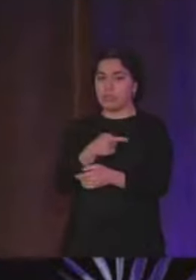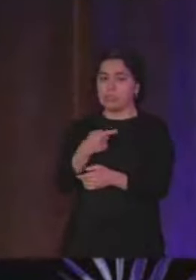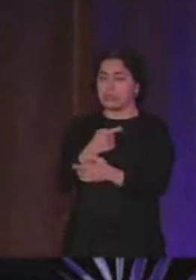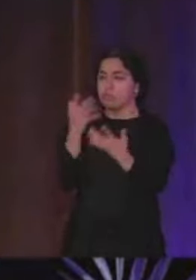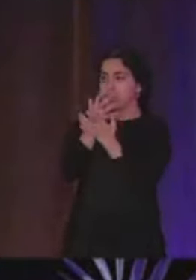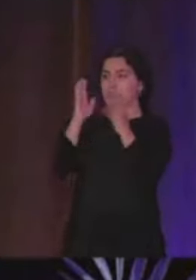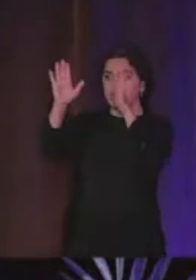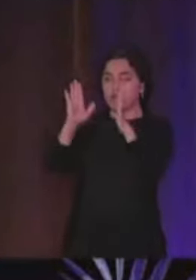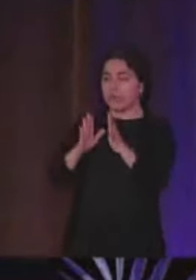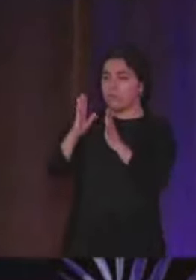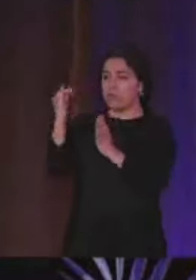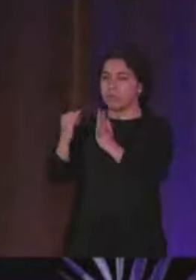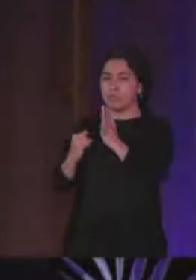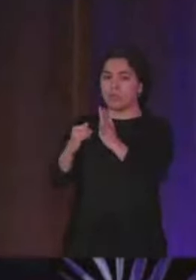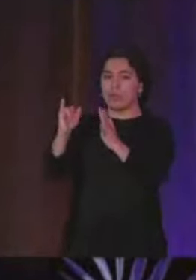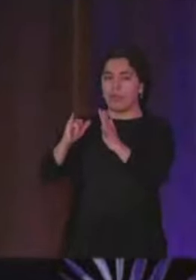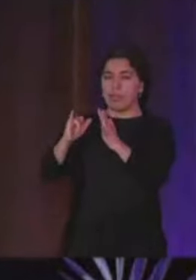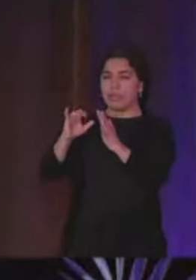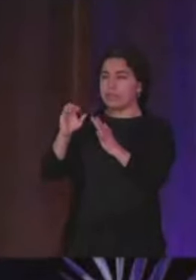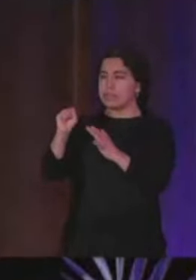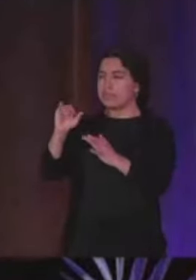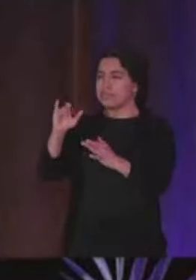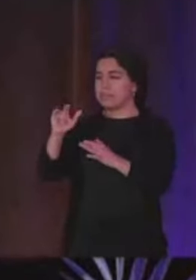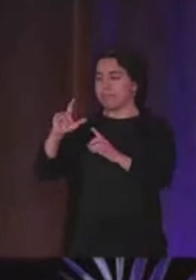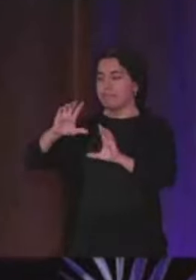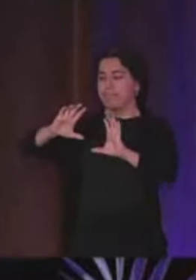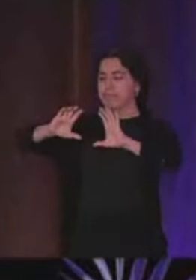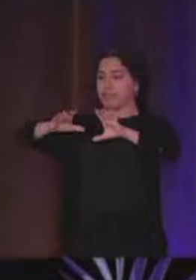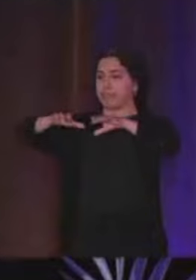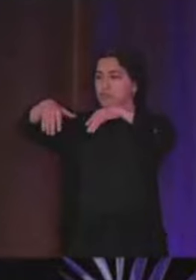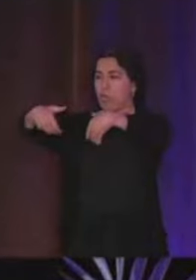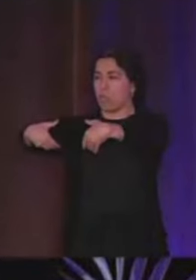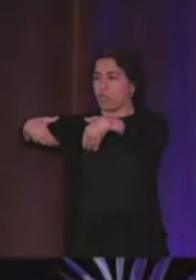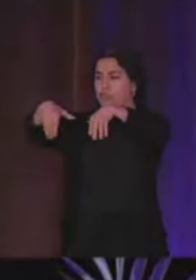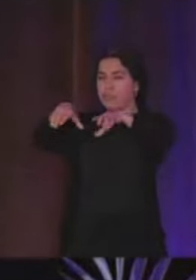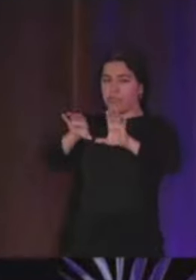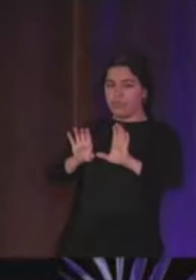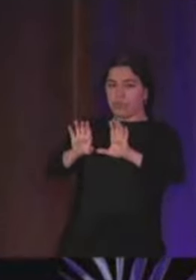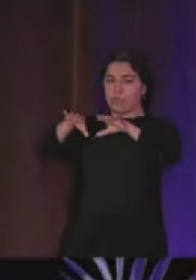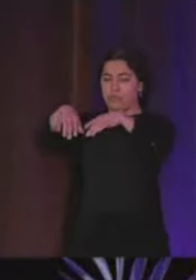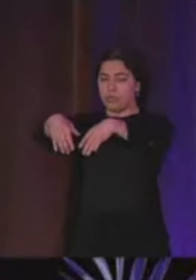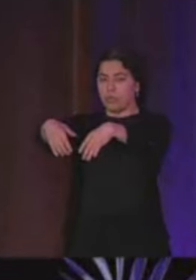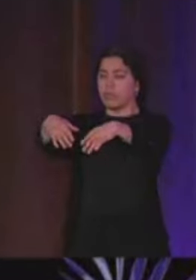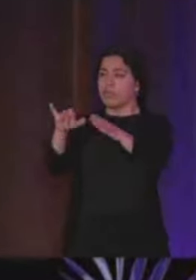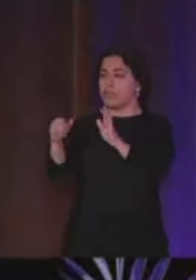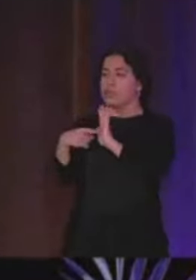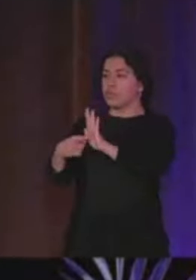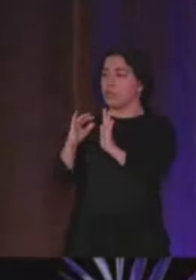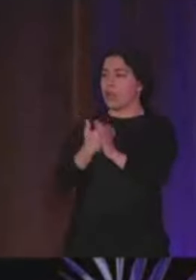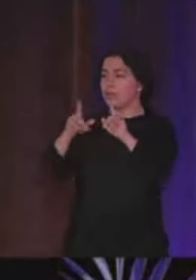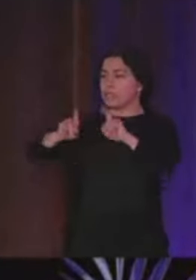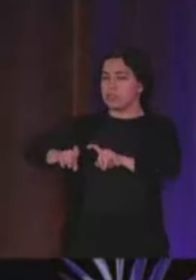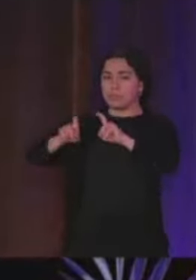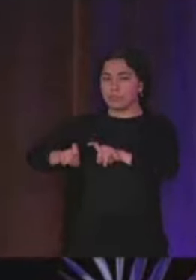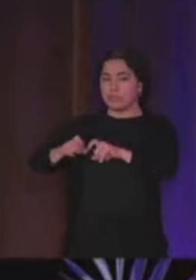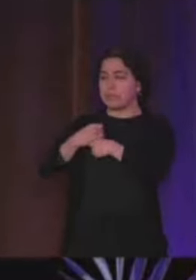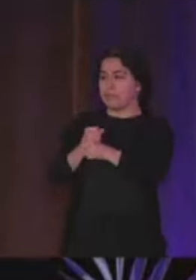a cylinder kind of thing, which just showcases a couple of our experiments that we made at the